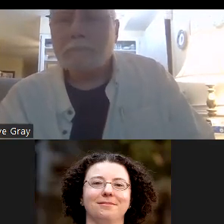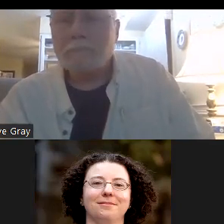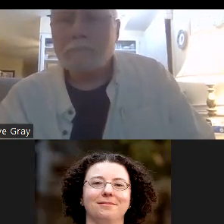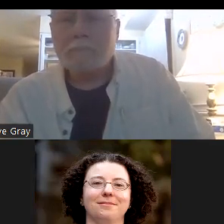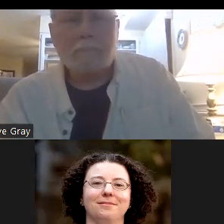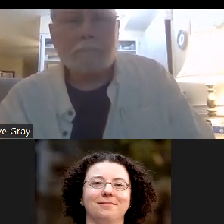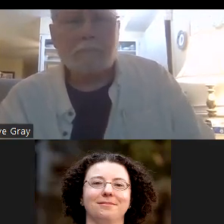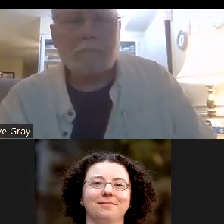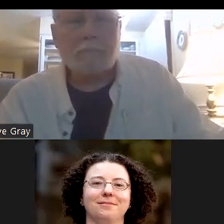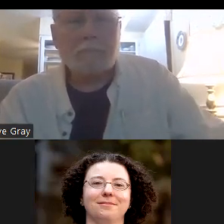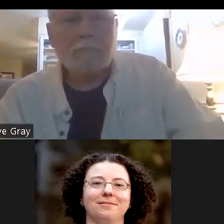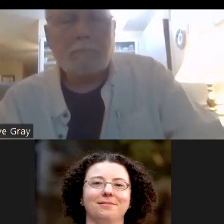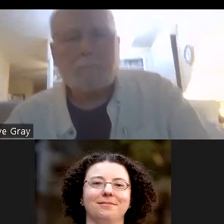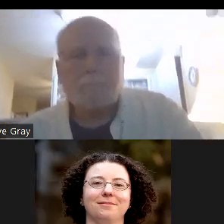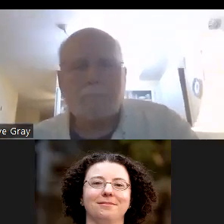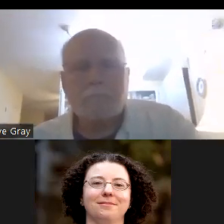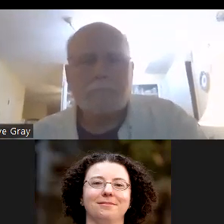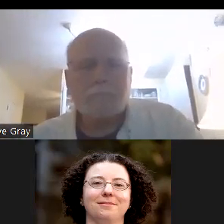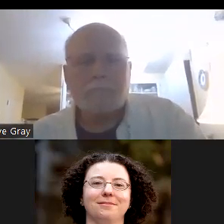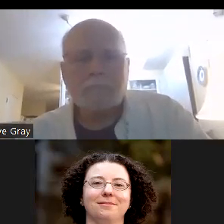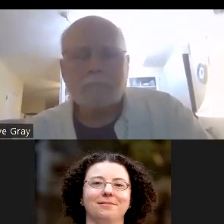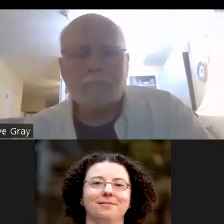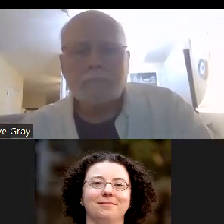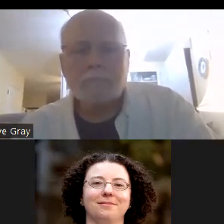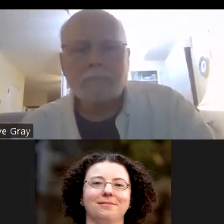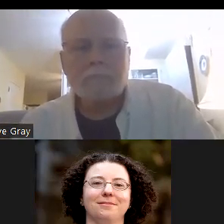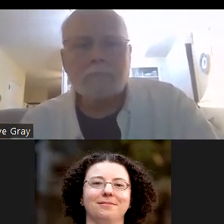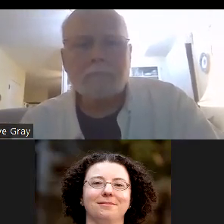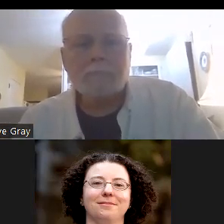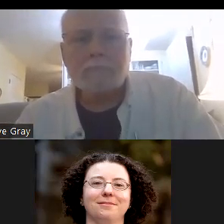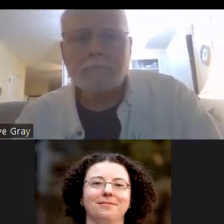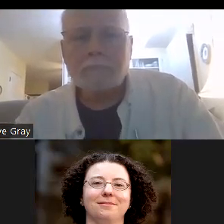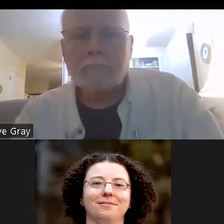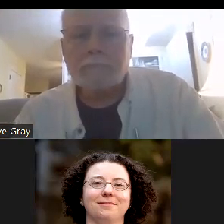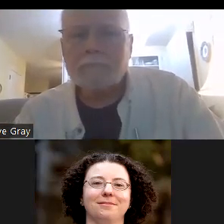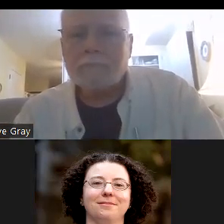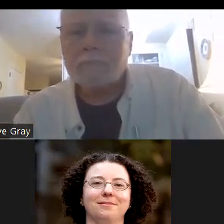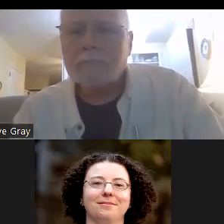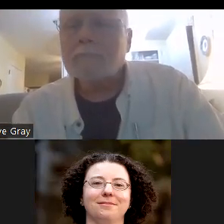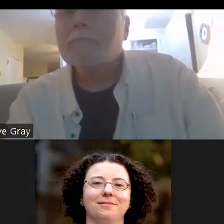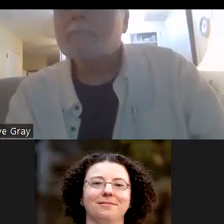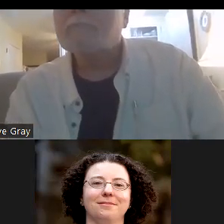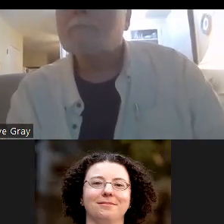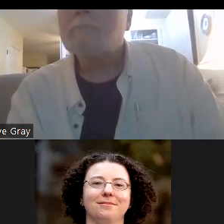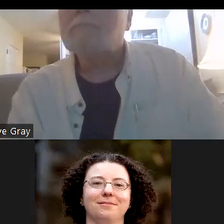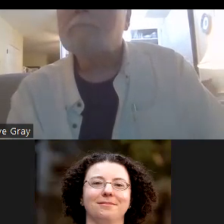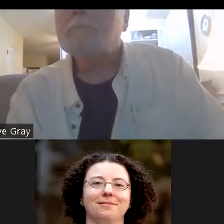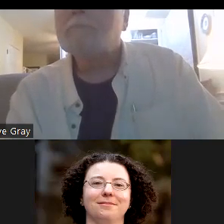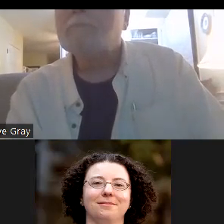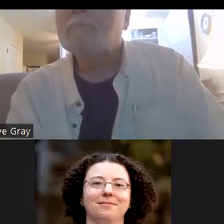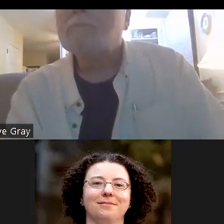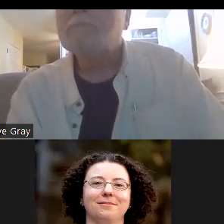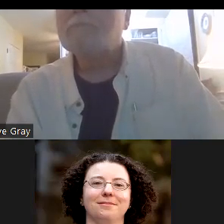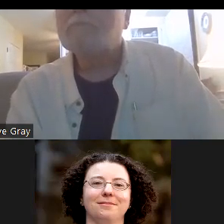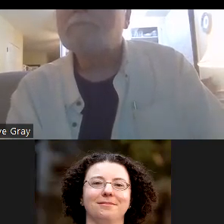Sophia, thank you for your question. How might an epidemiologist interpret a disease disorder that is idiopathic,